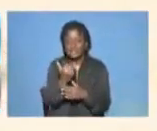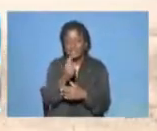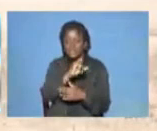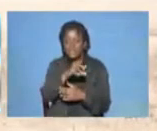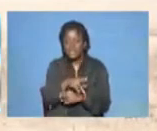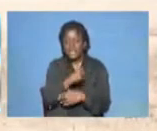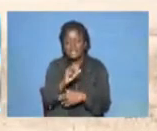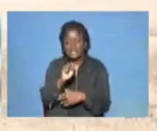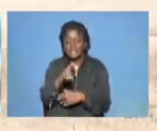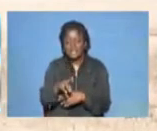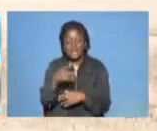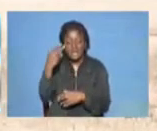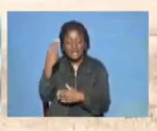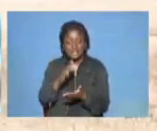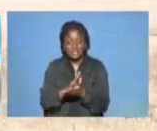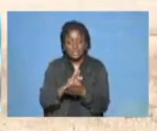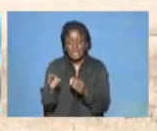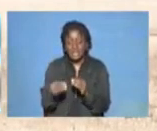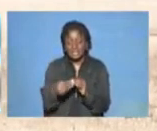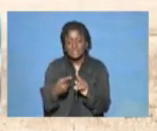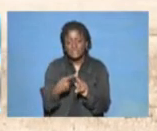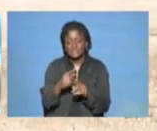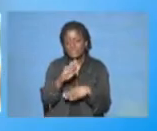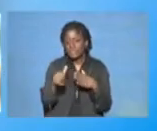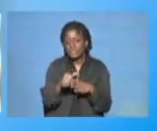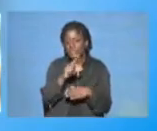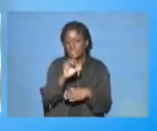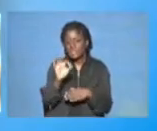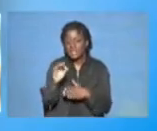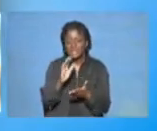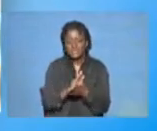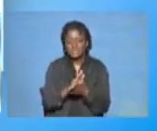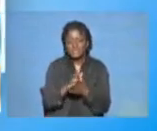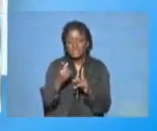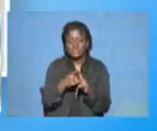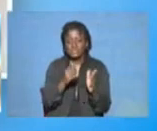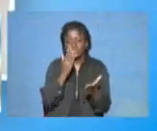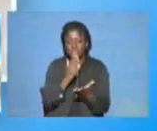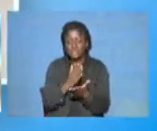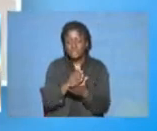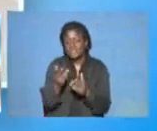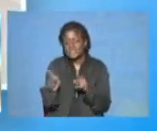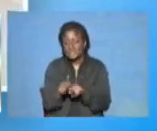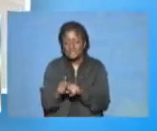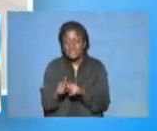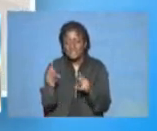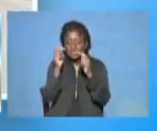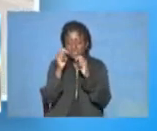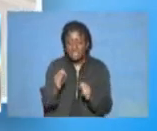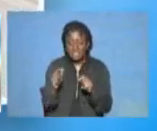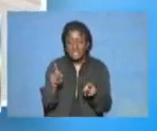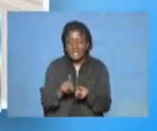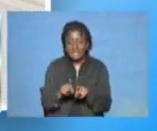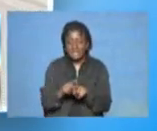Providence and a total of 29 schools nationwide. The intent was to prevent a similar tragedy like the death of 15-year-old